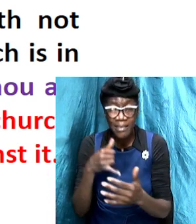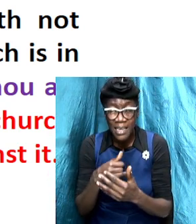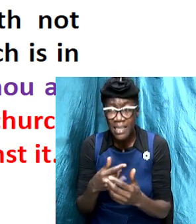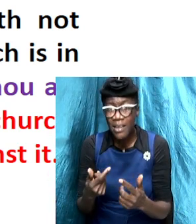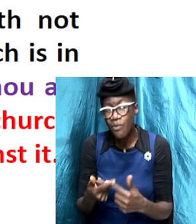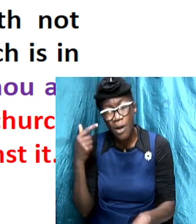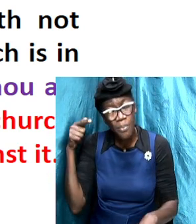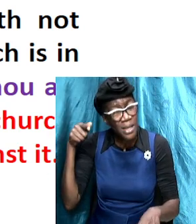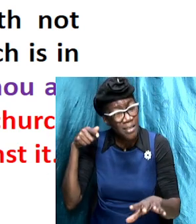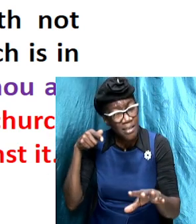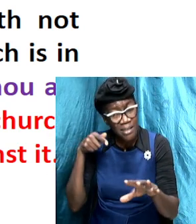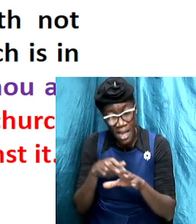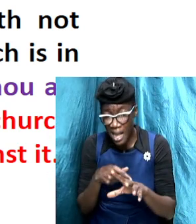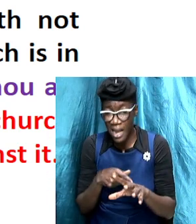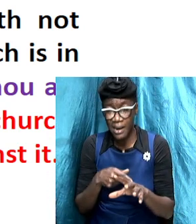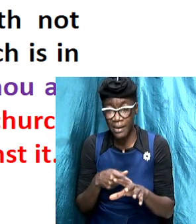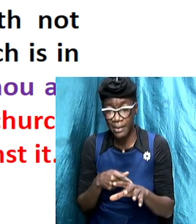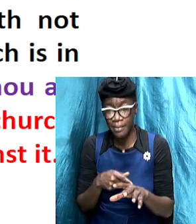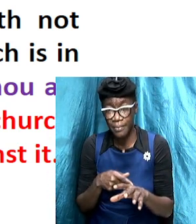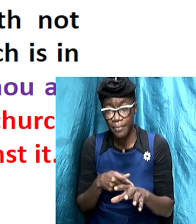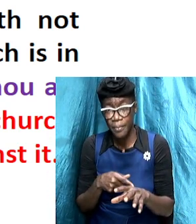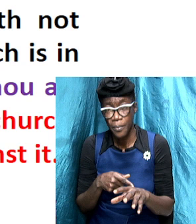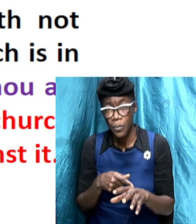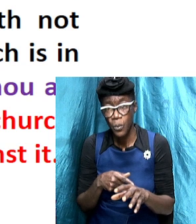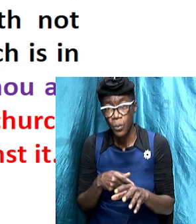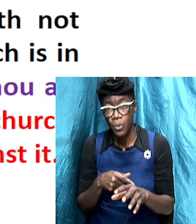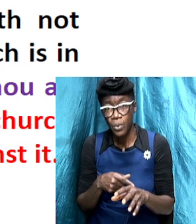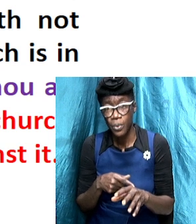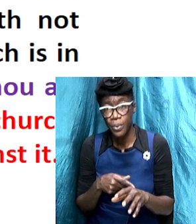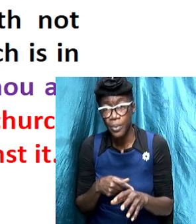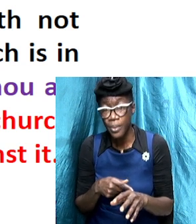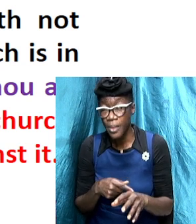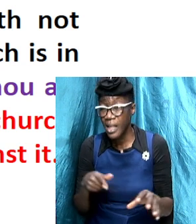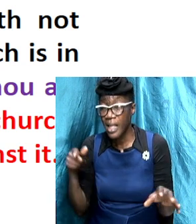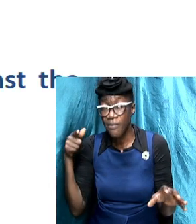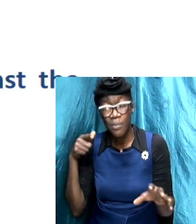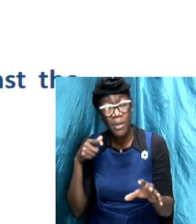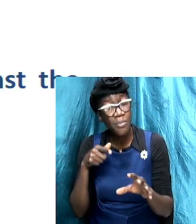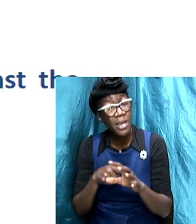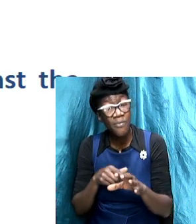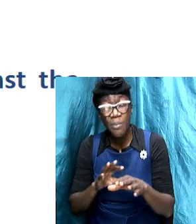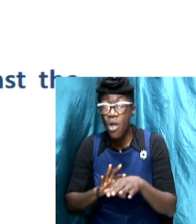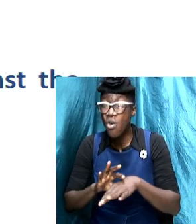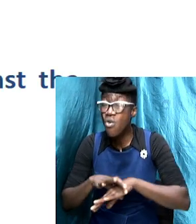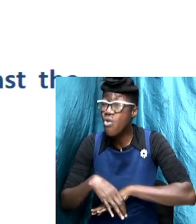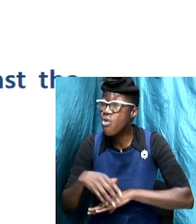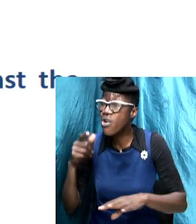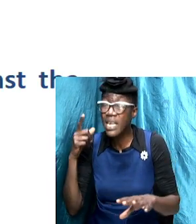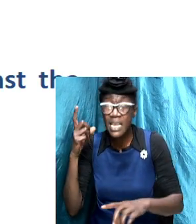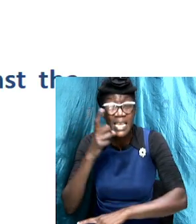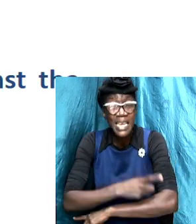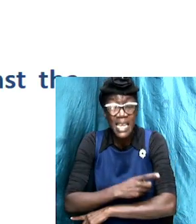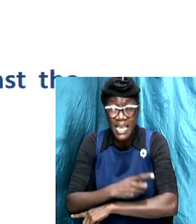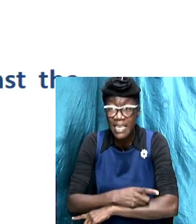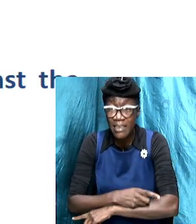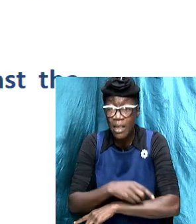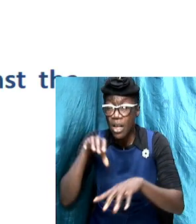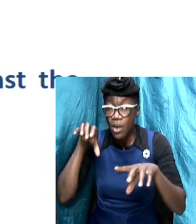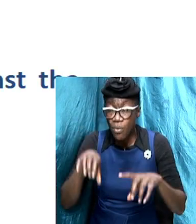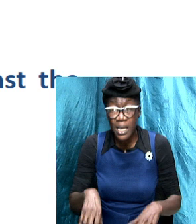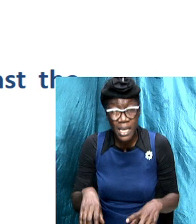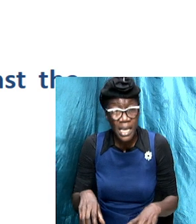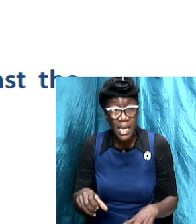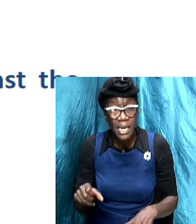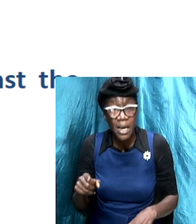the inception, from the very beginning, from the early days, we can deduce from